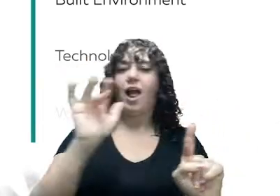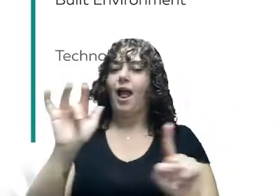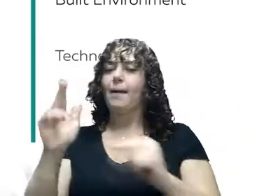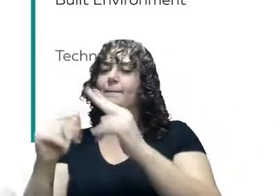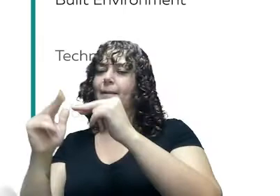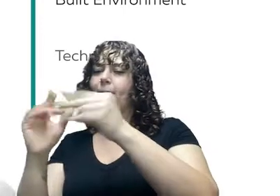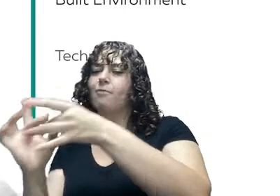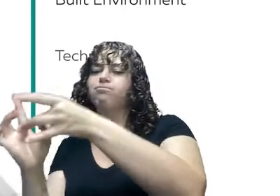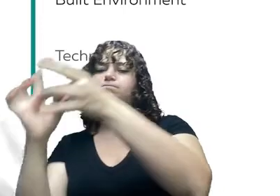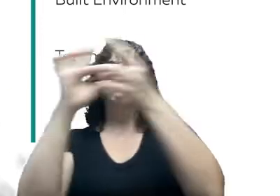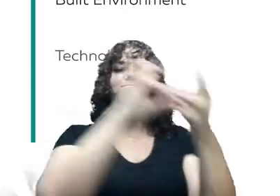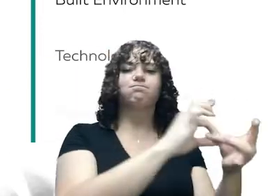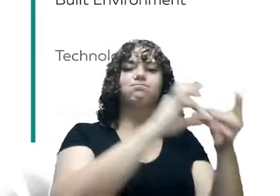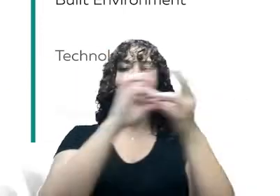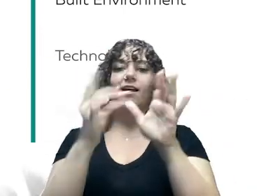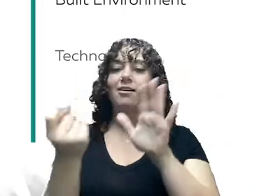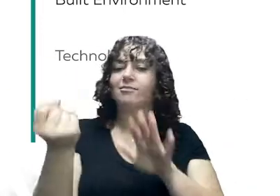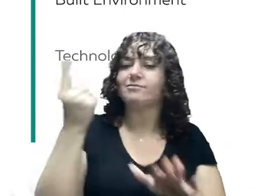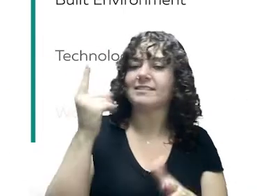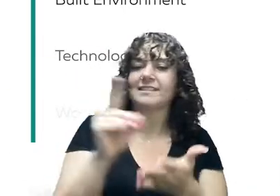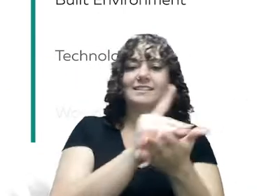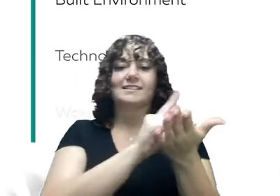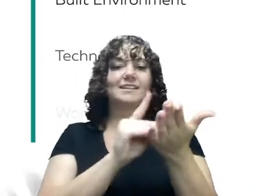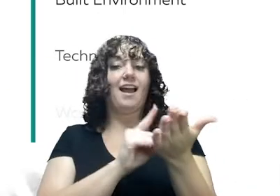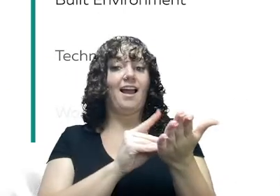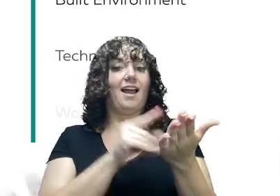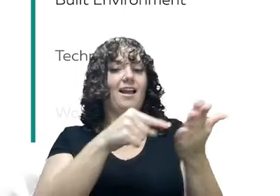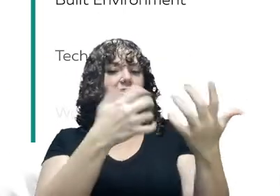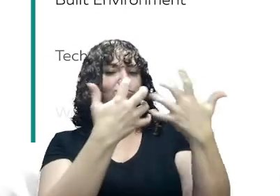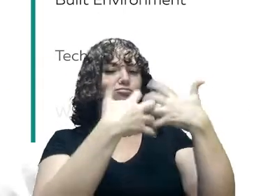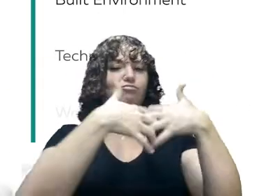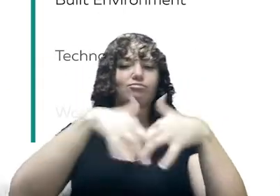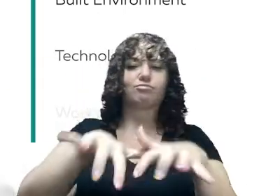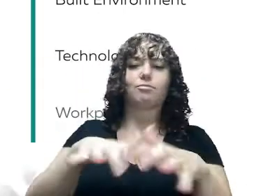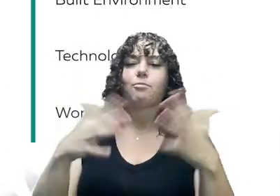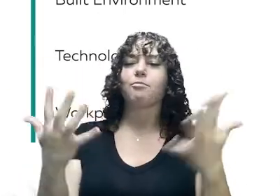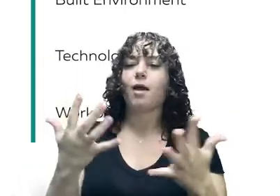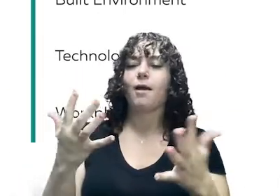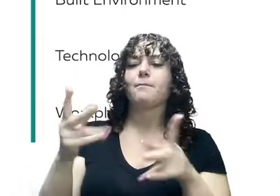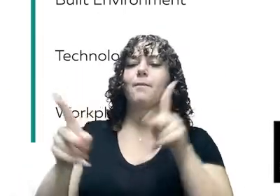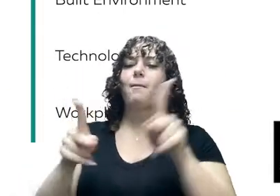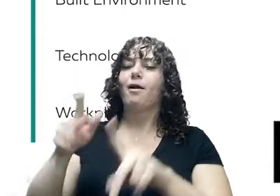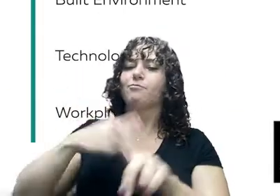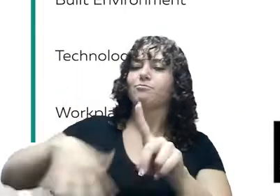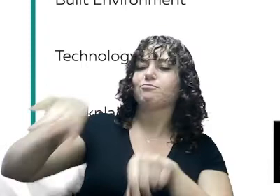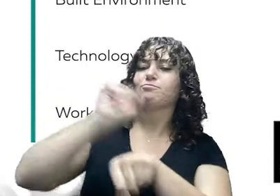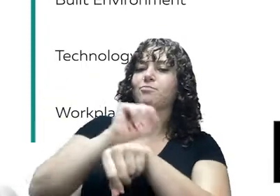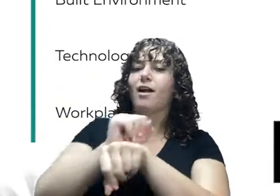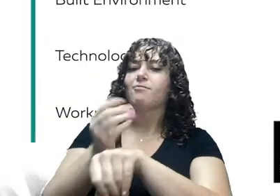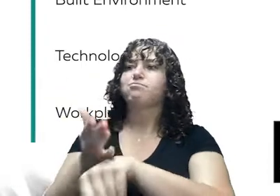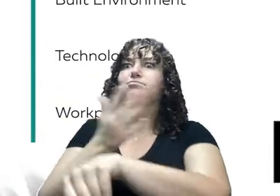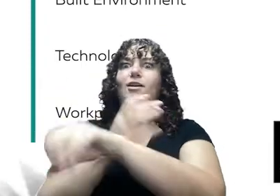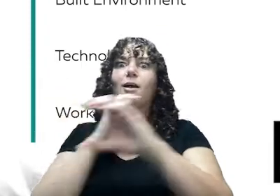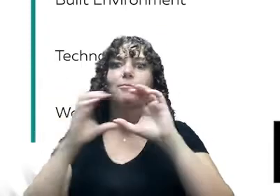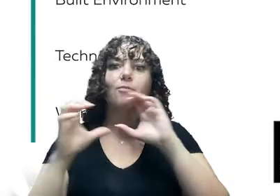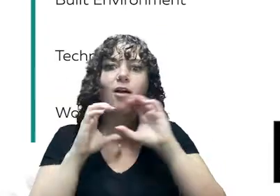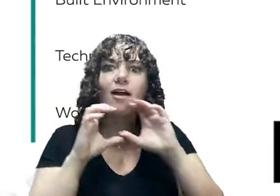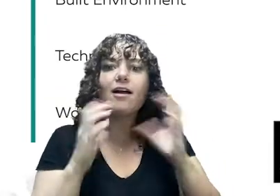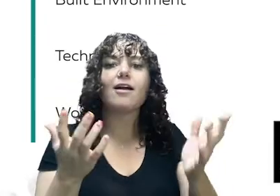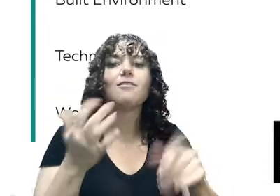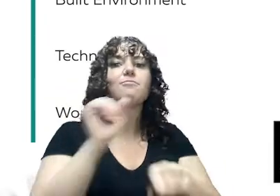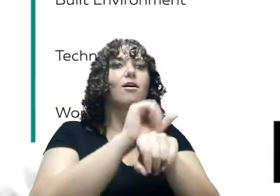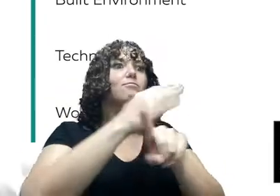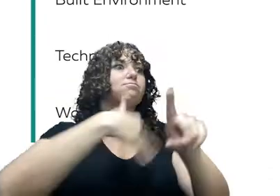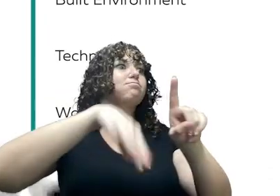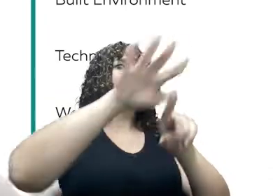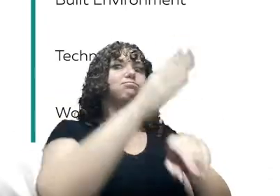environment. Understanding how the design layout and areas in the workplace can help facilitate accessible communication. An overview